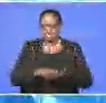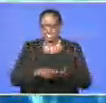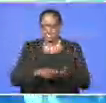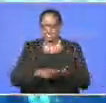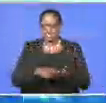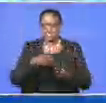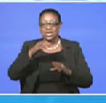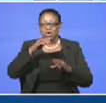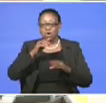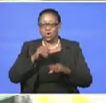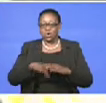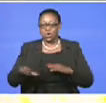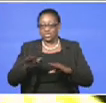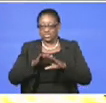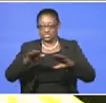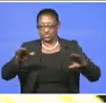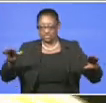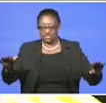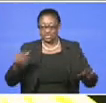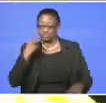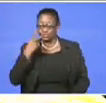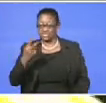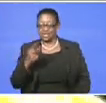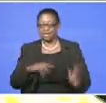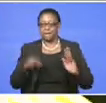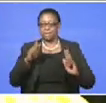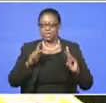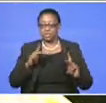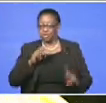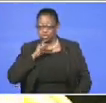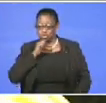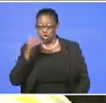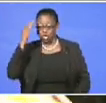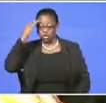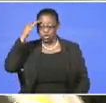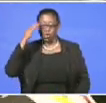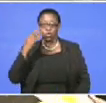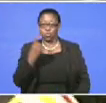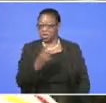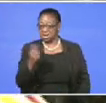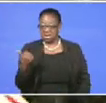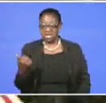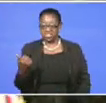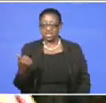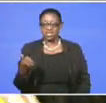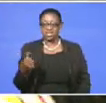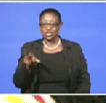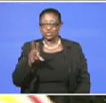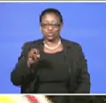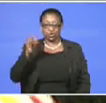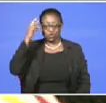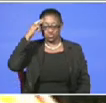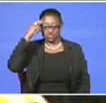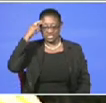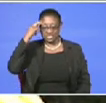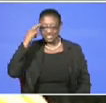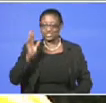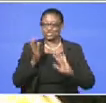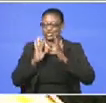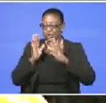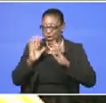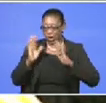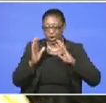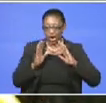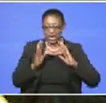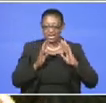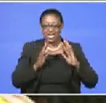that is promoting Carnival and unity, and you see people who don't know each other, have no reason to even interact more than the music and